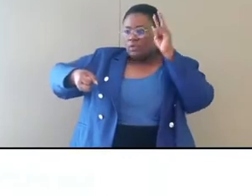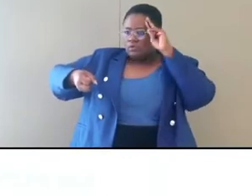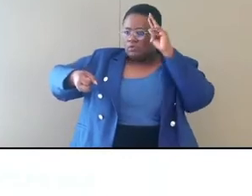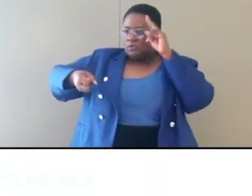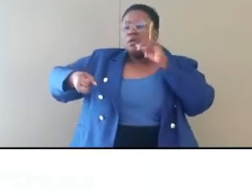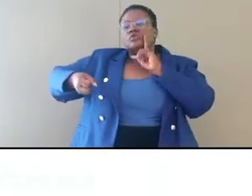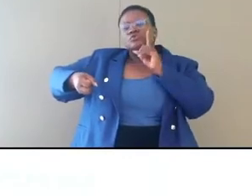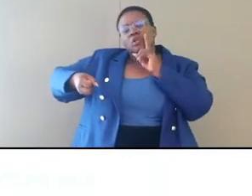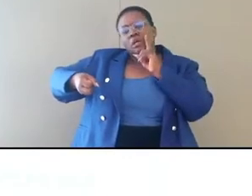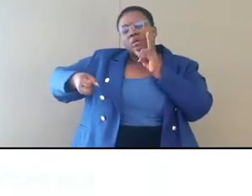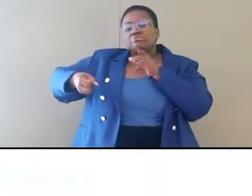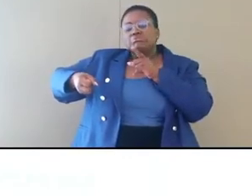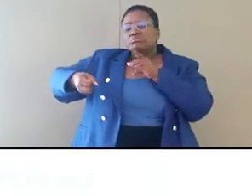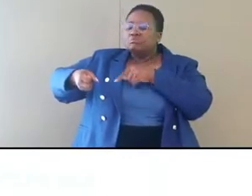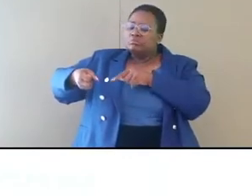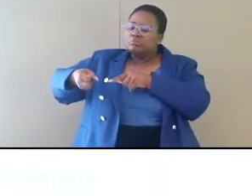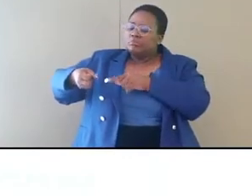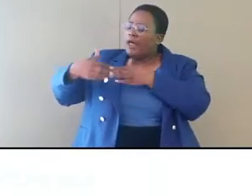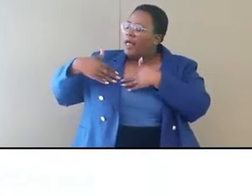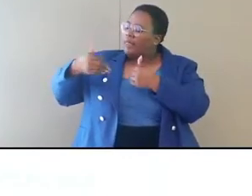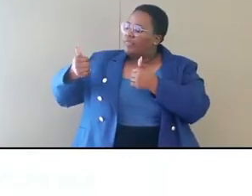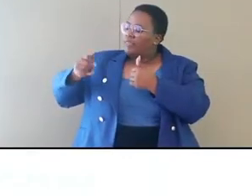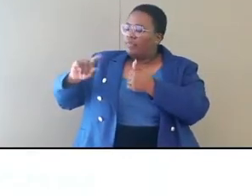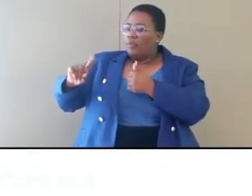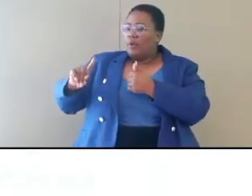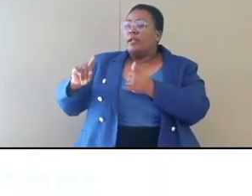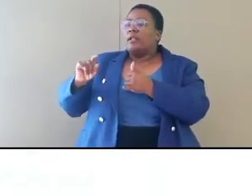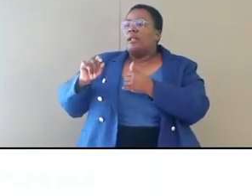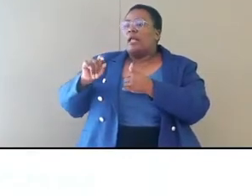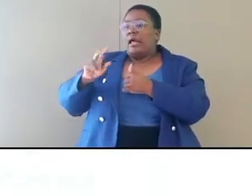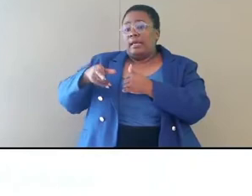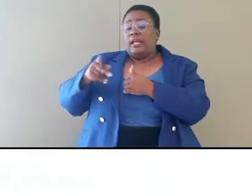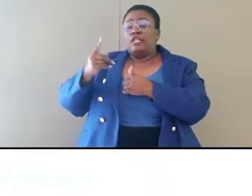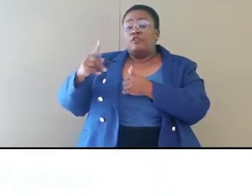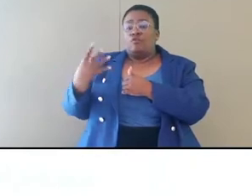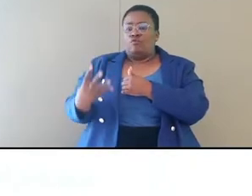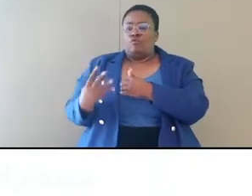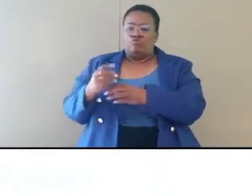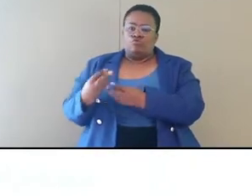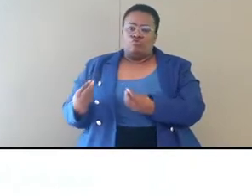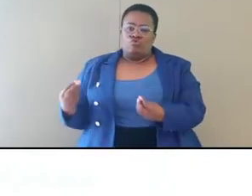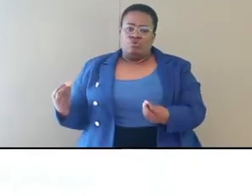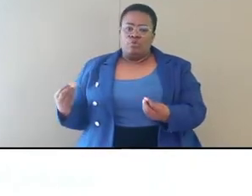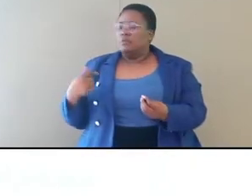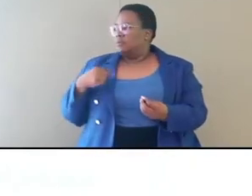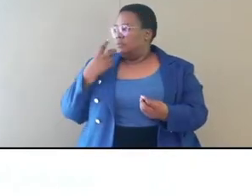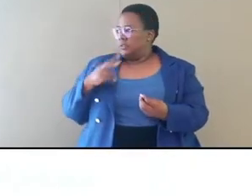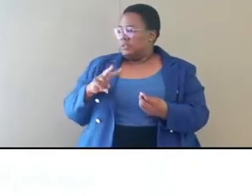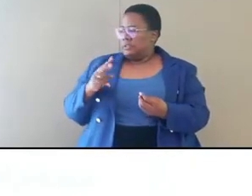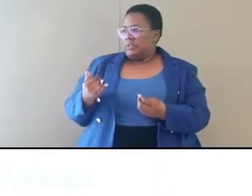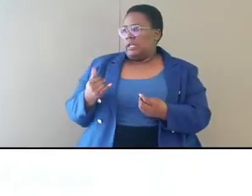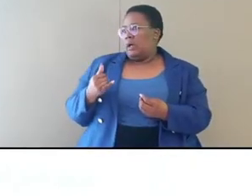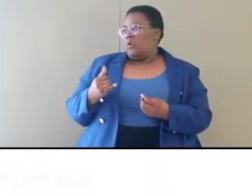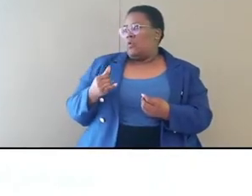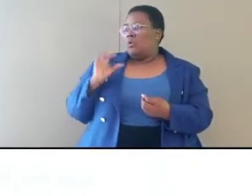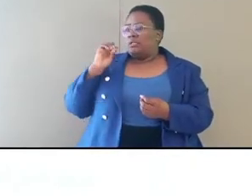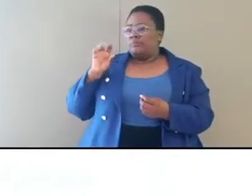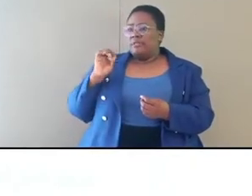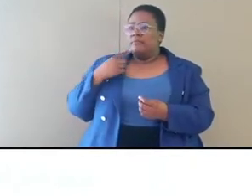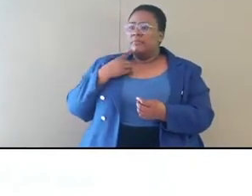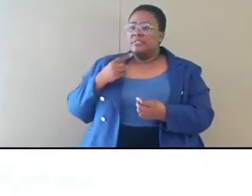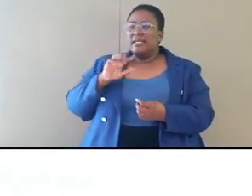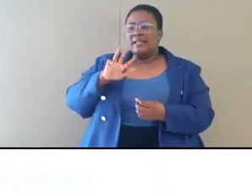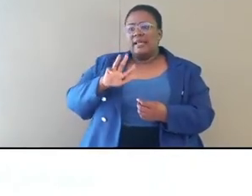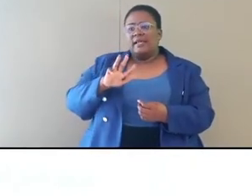And they've got a rate for children. So, you can see at their minimum rate now, just published in September, per child is